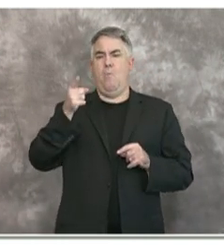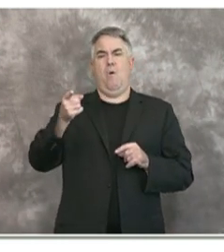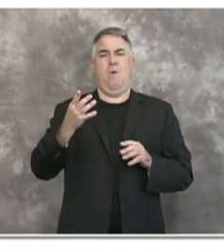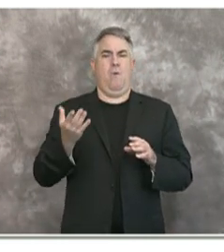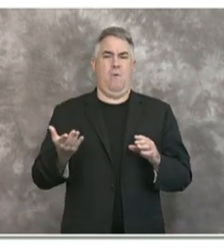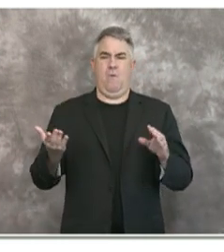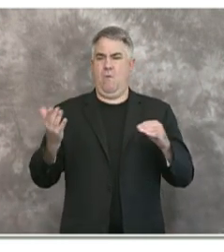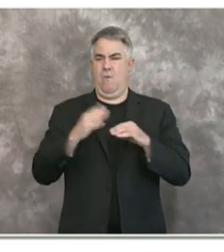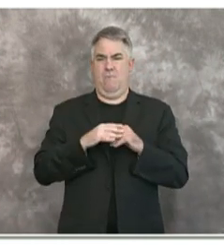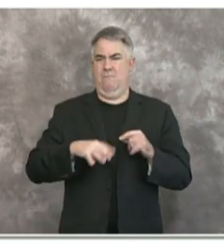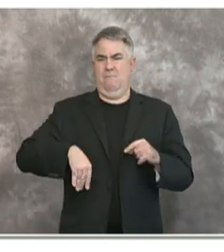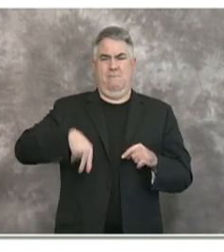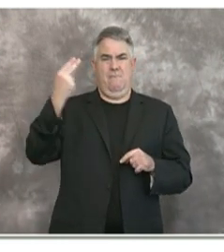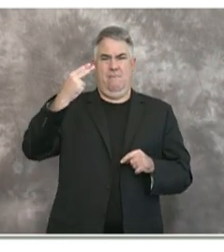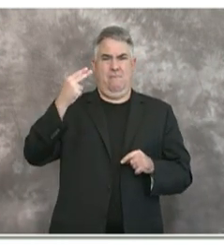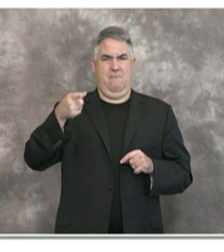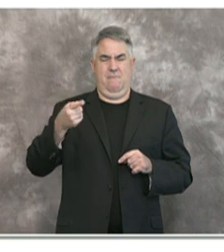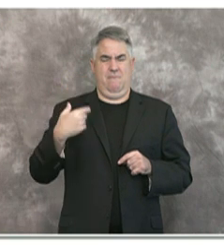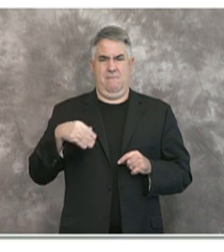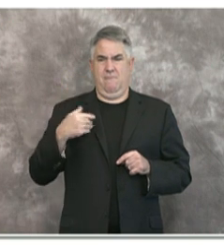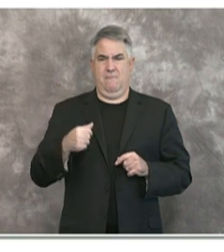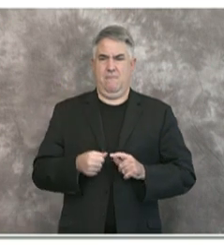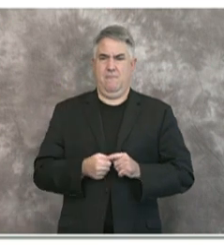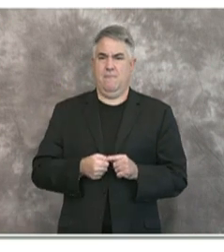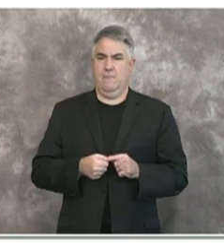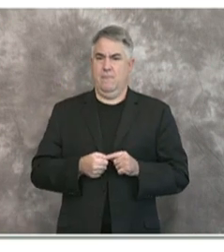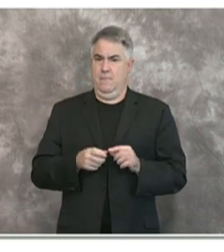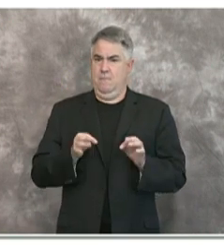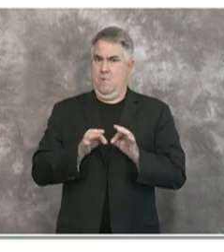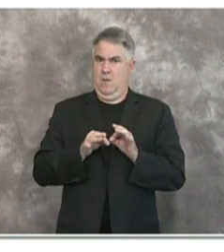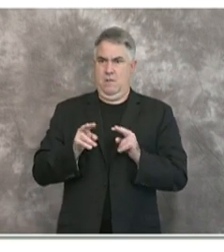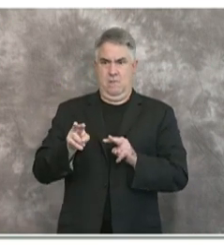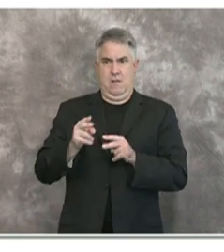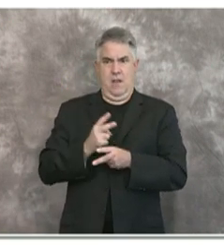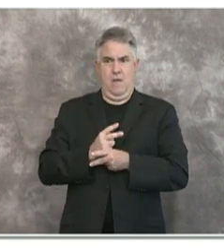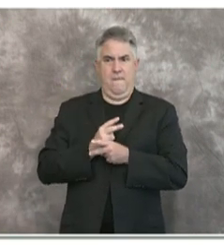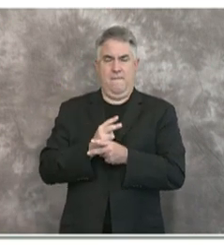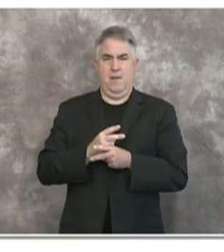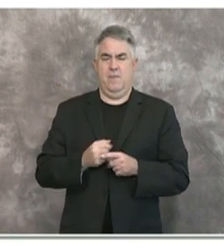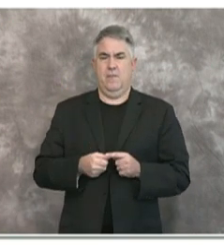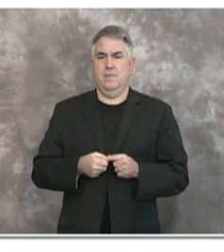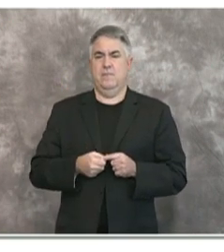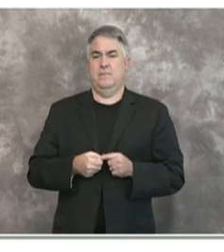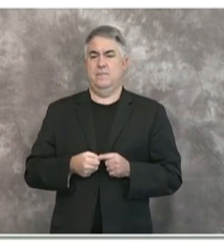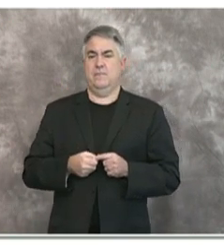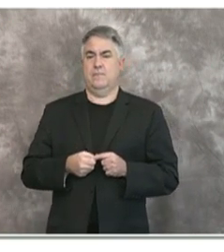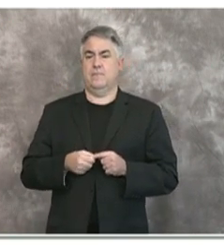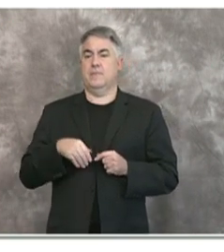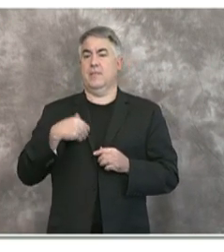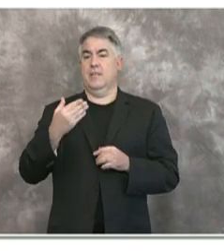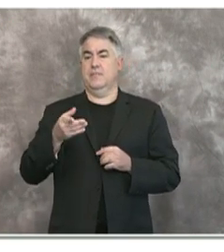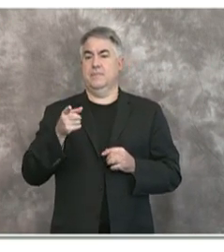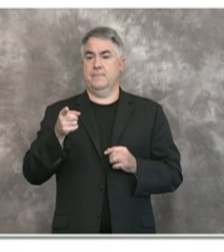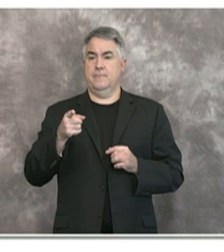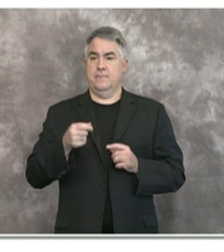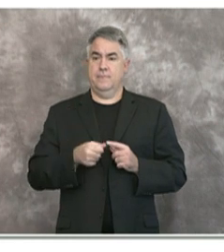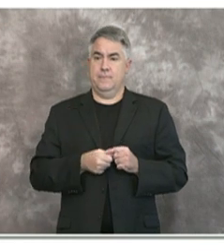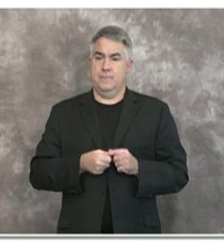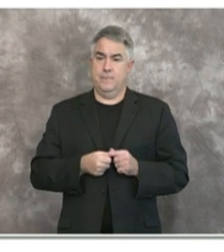again. So we want people to be very mindful of that. The second slide shows